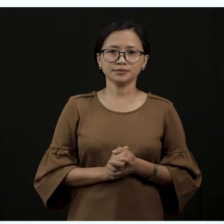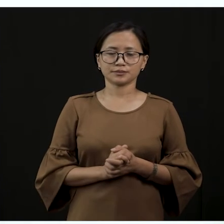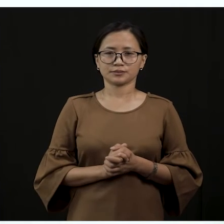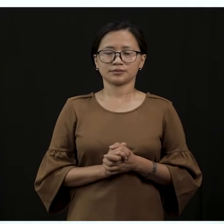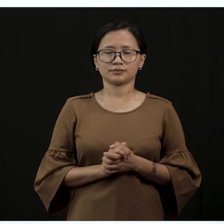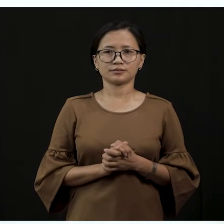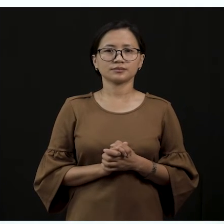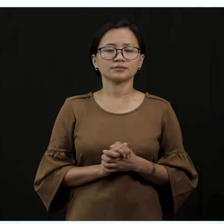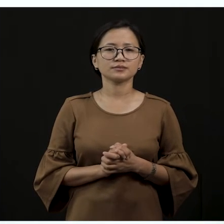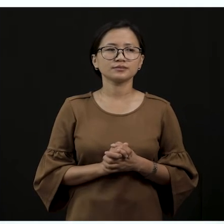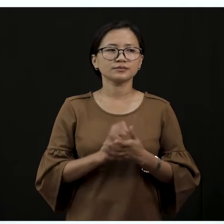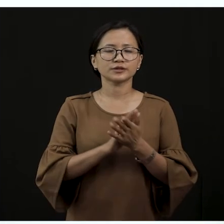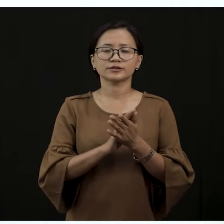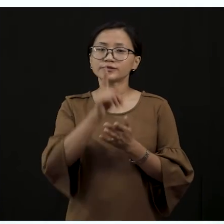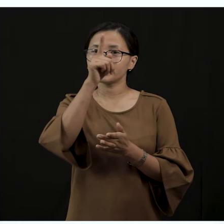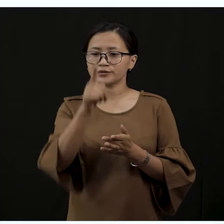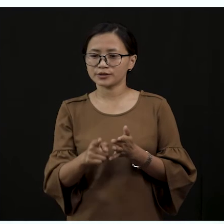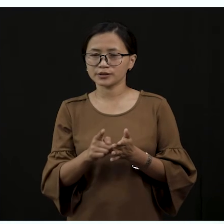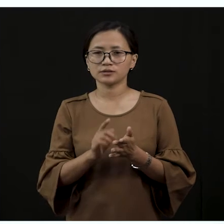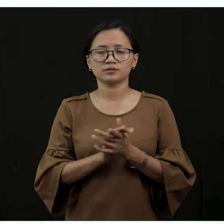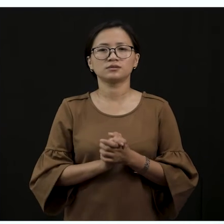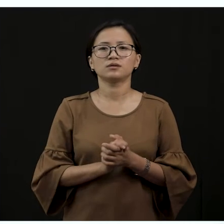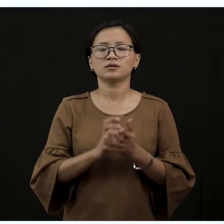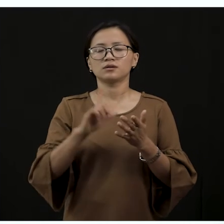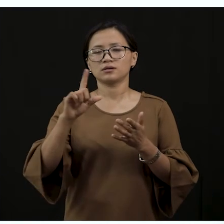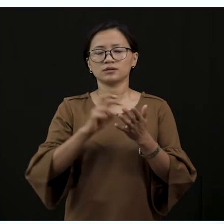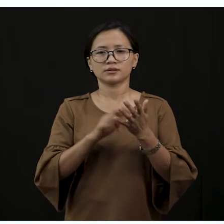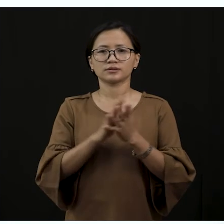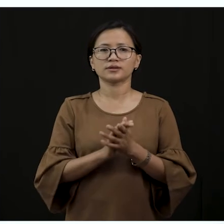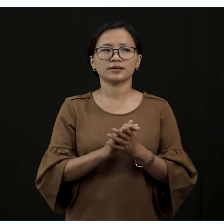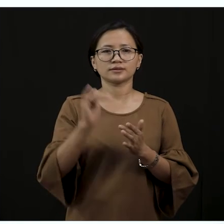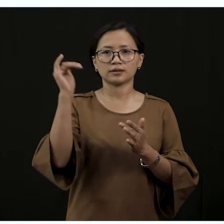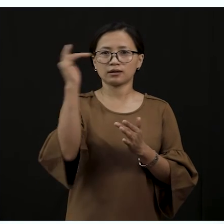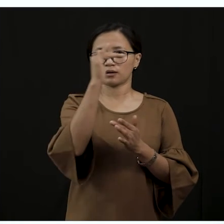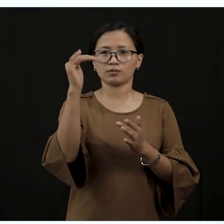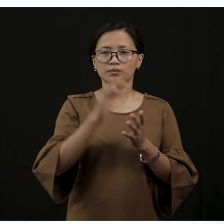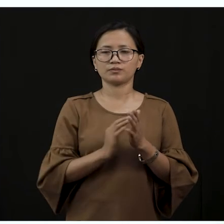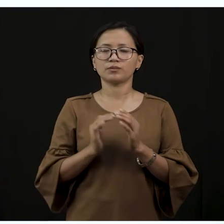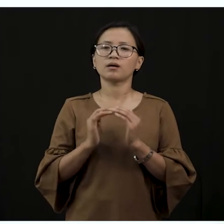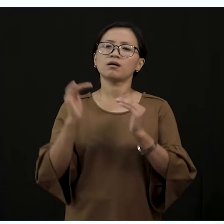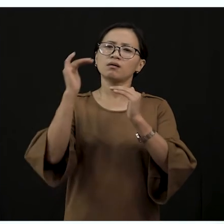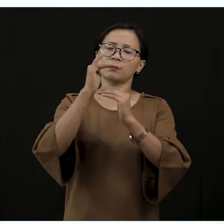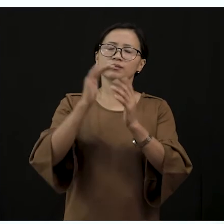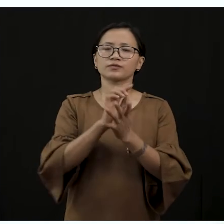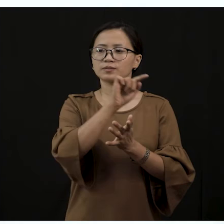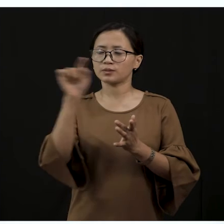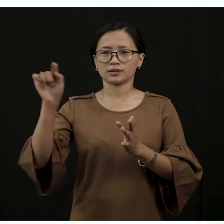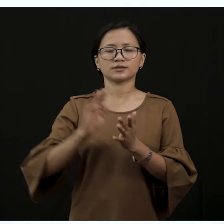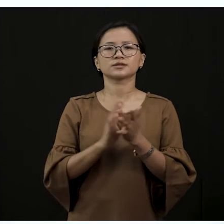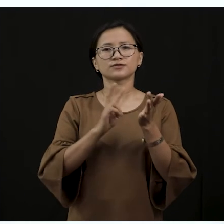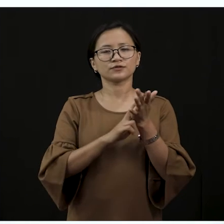vertical lines. Okay. These are horizontal lines. So, the red